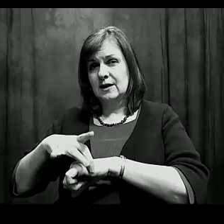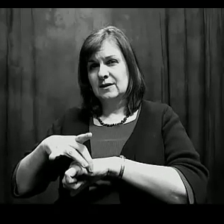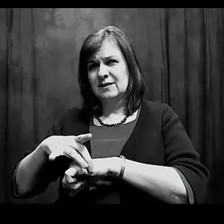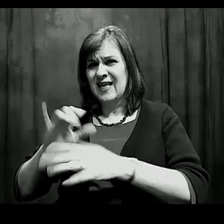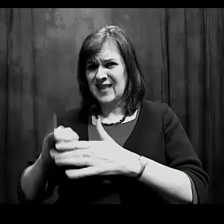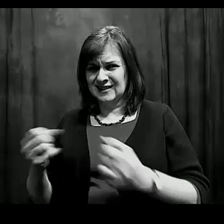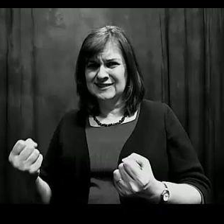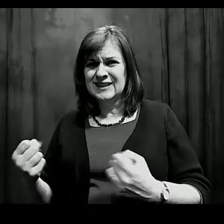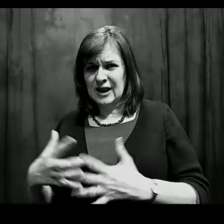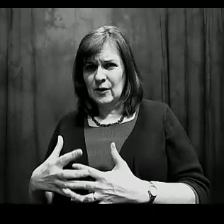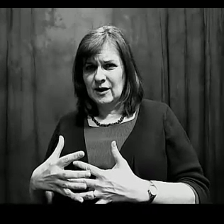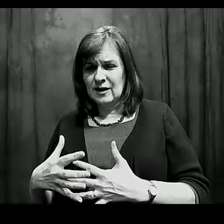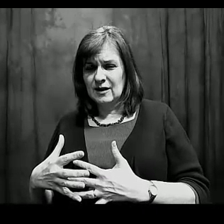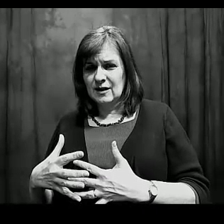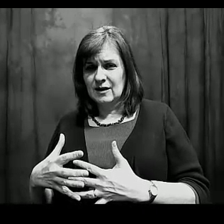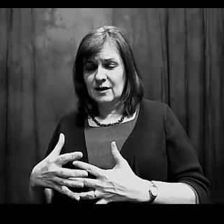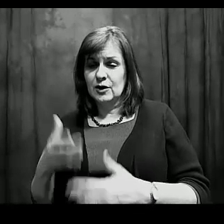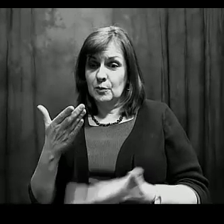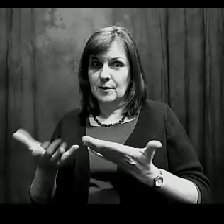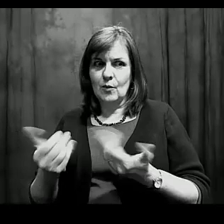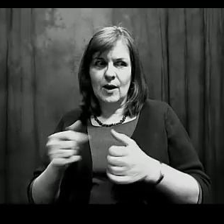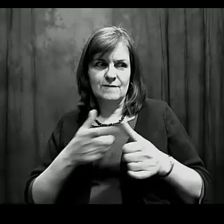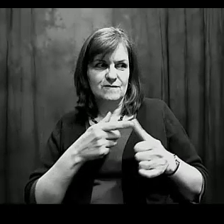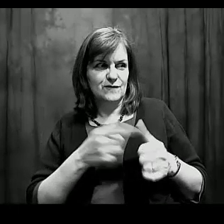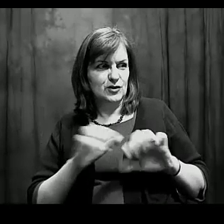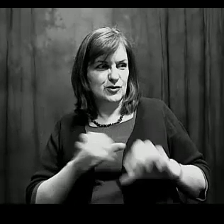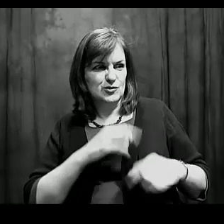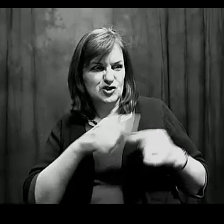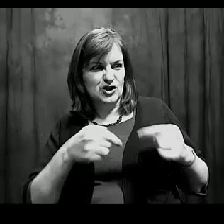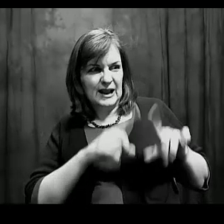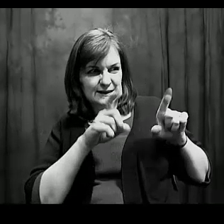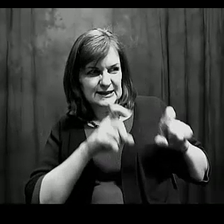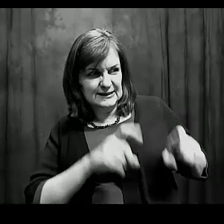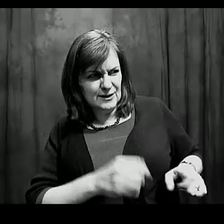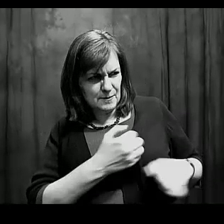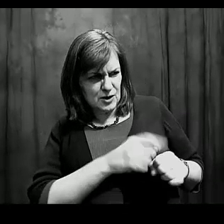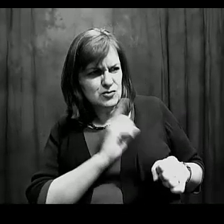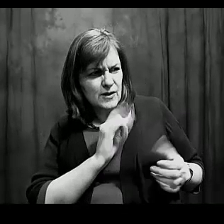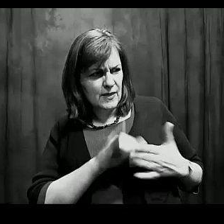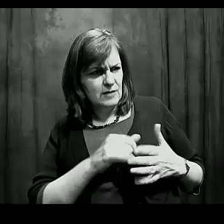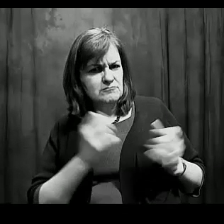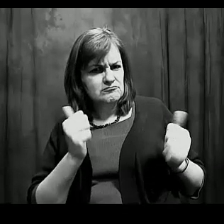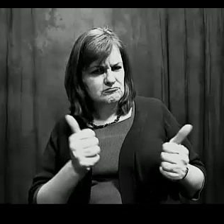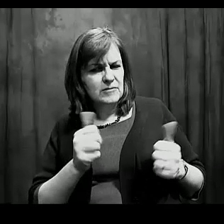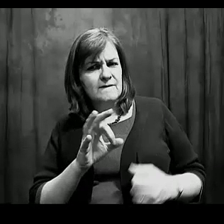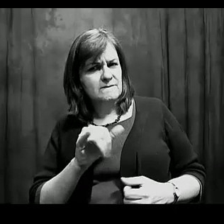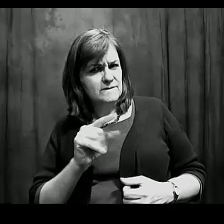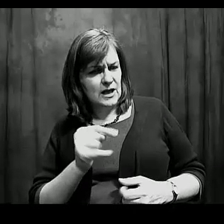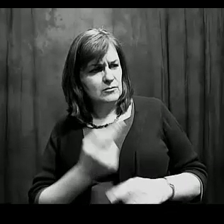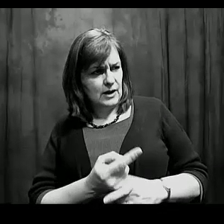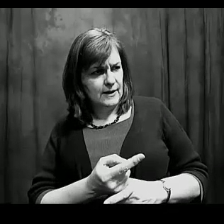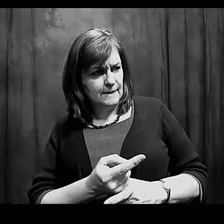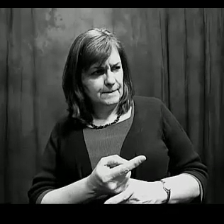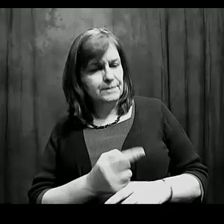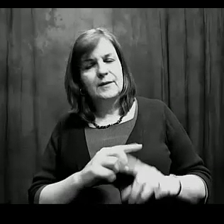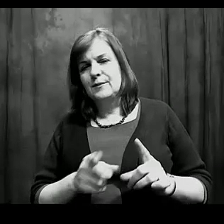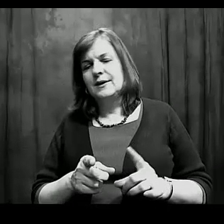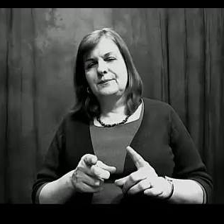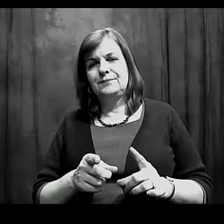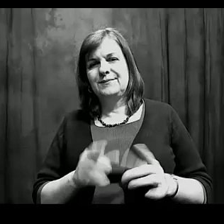right? You'd probably want to do some genetic testing on those friends to make sure that they're fit for this,